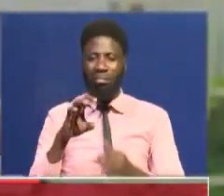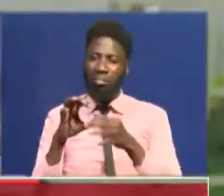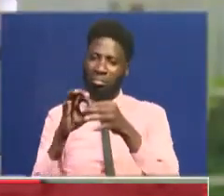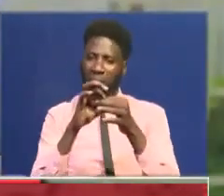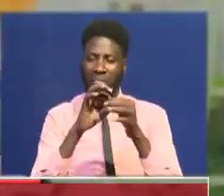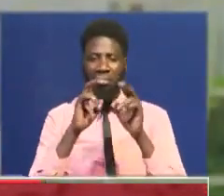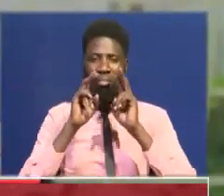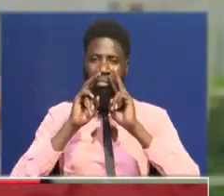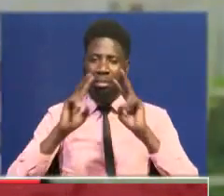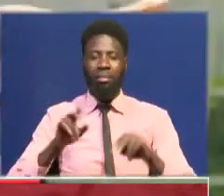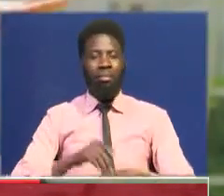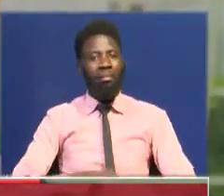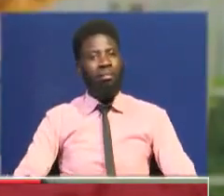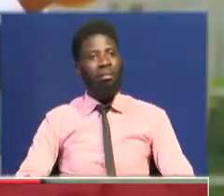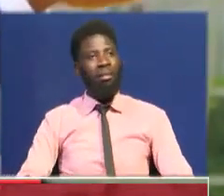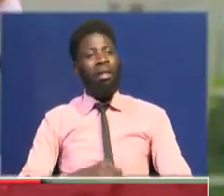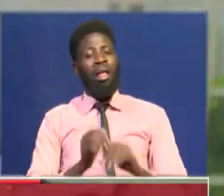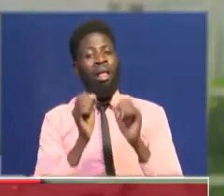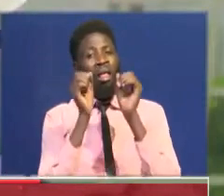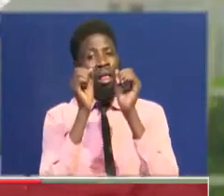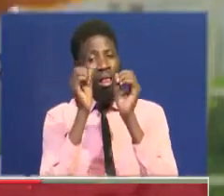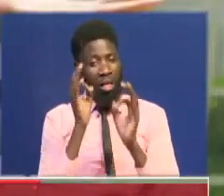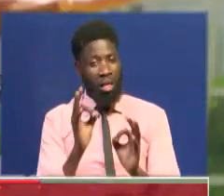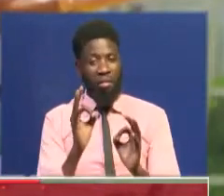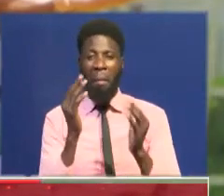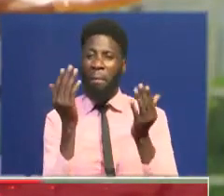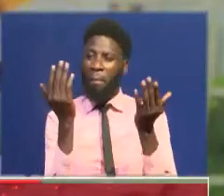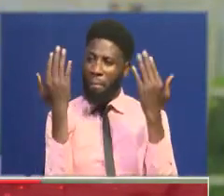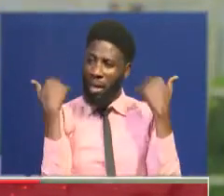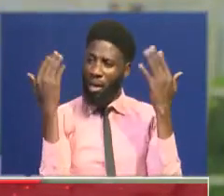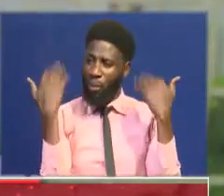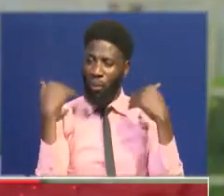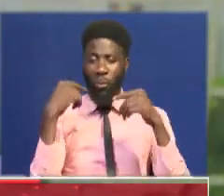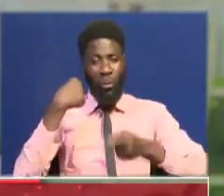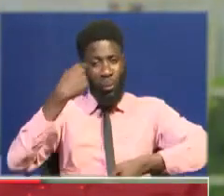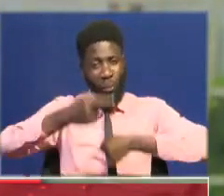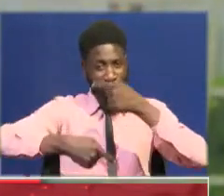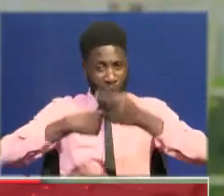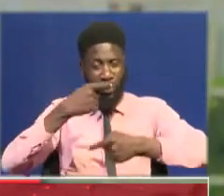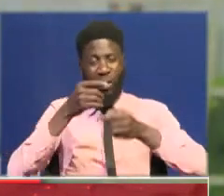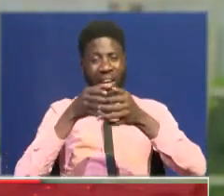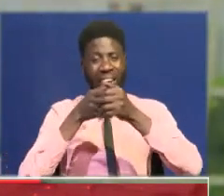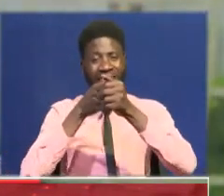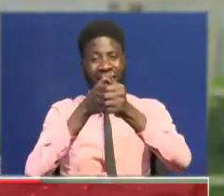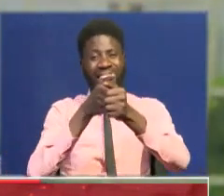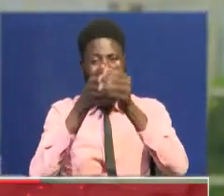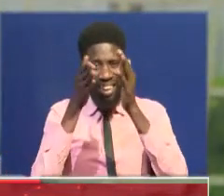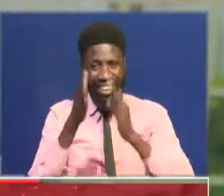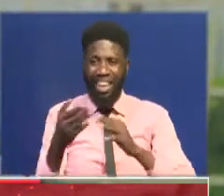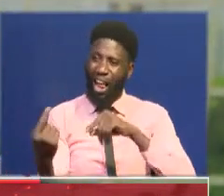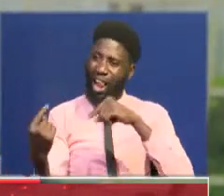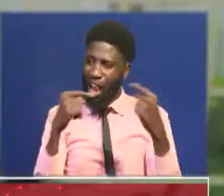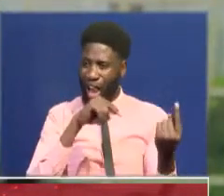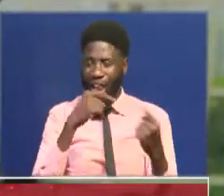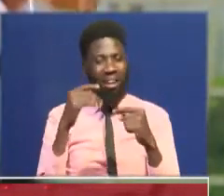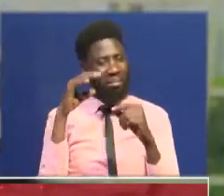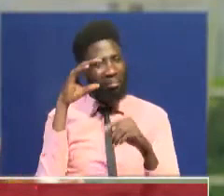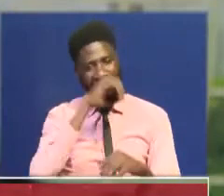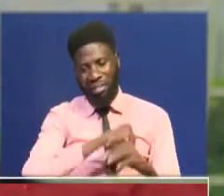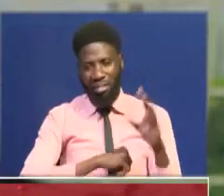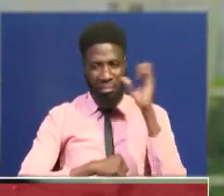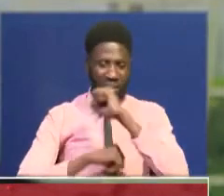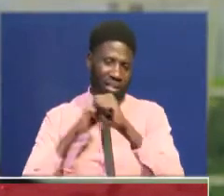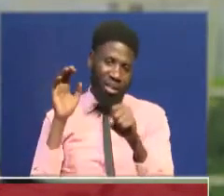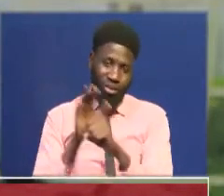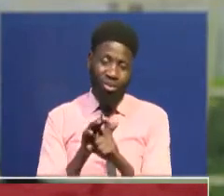vita ya viongozi hapa Meru, mambo itakuwa inawapita juu. Na musisahau, kama kuna kitu ya Meru ilikuwa imeandikwa